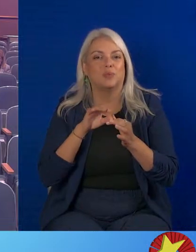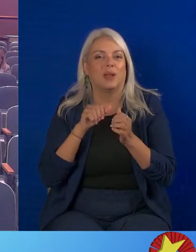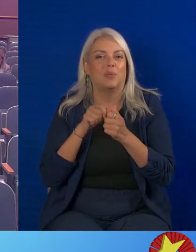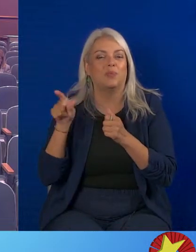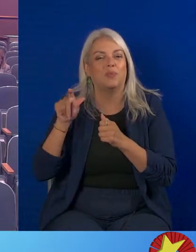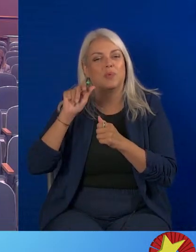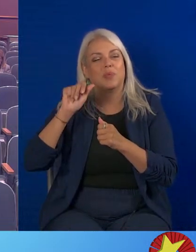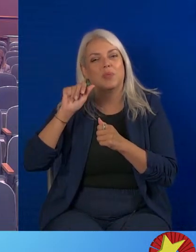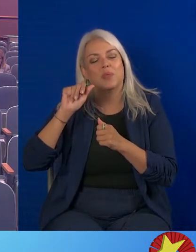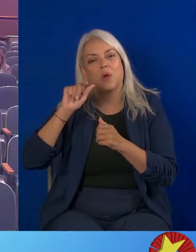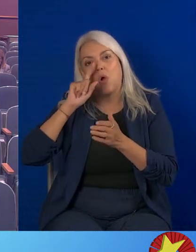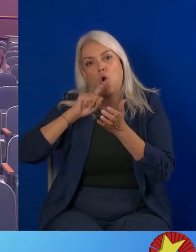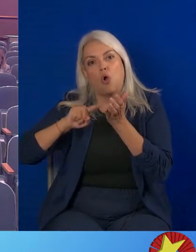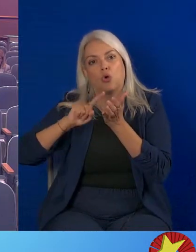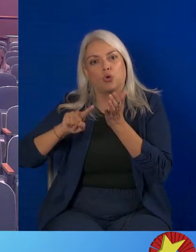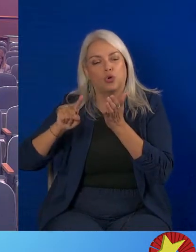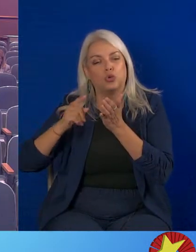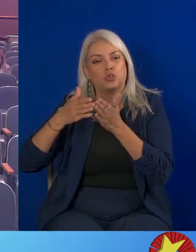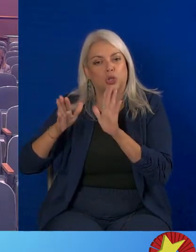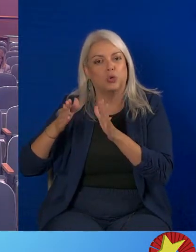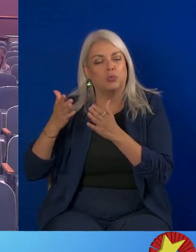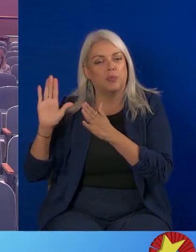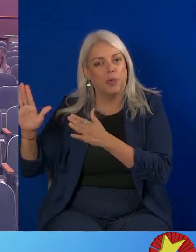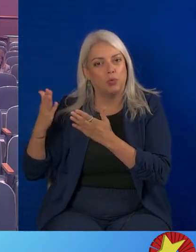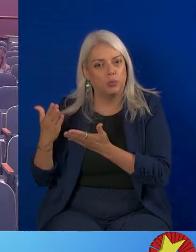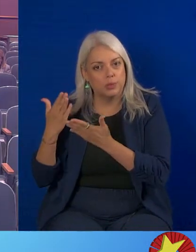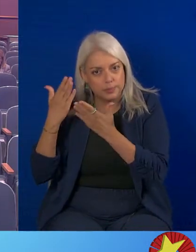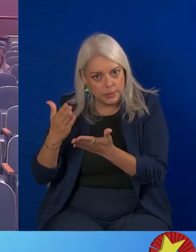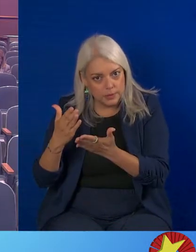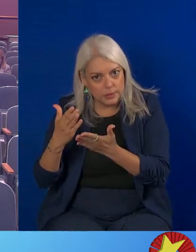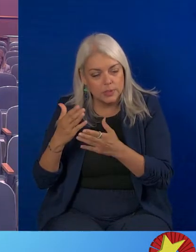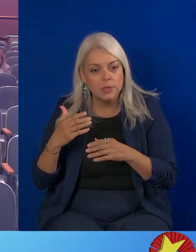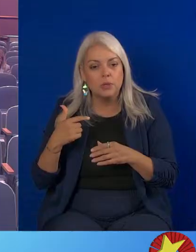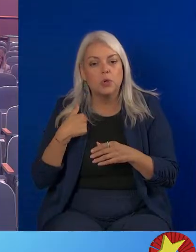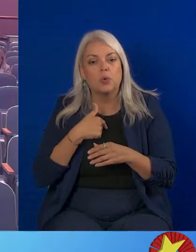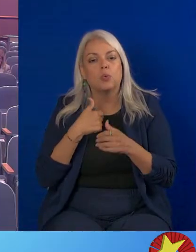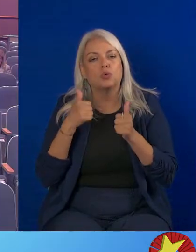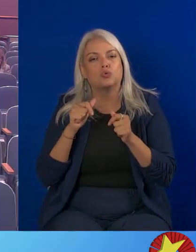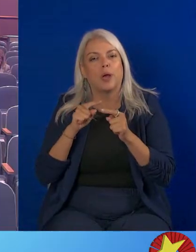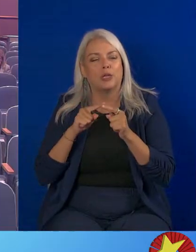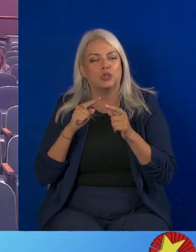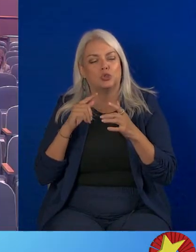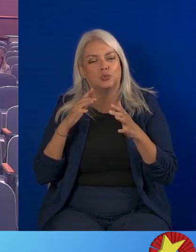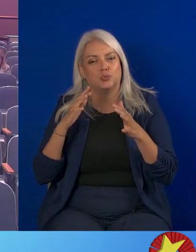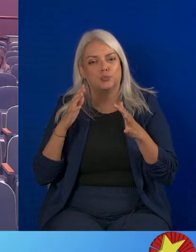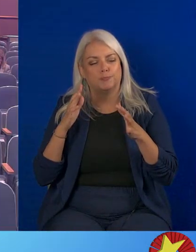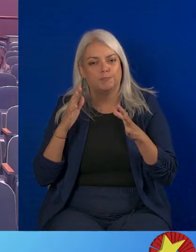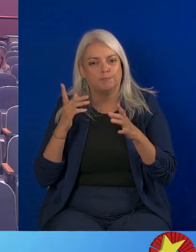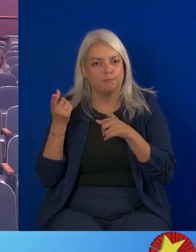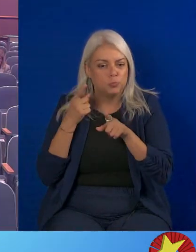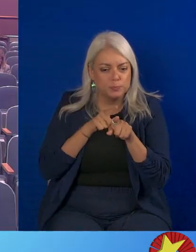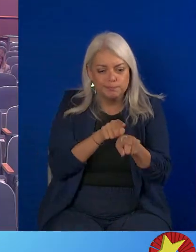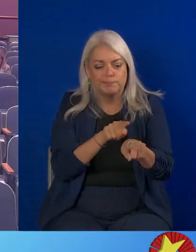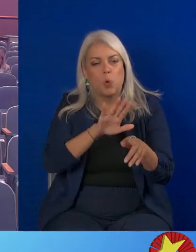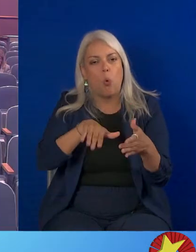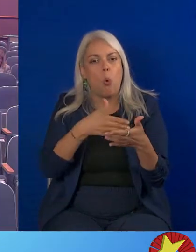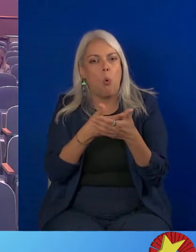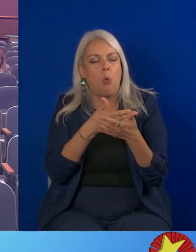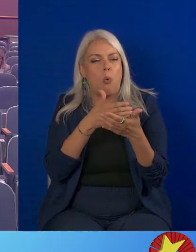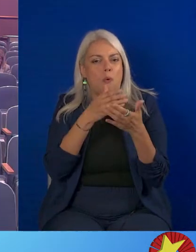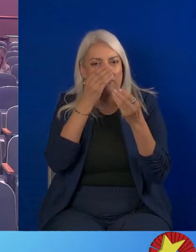General's recommendations, and what we're again trying to do is tighten up and talk about how we're going